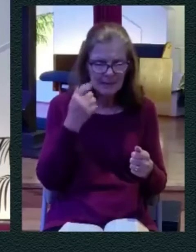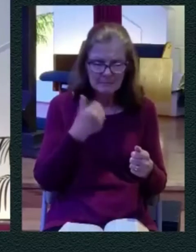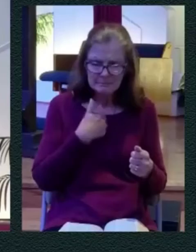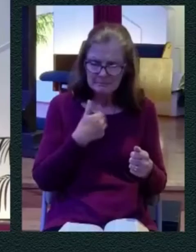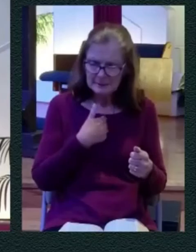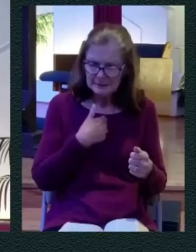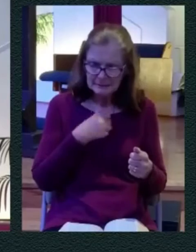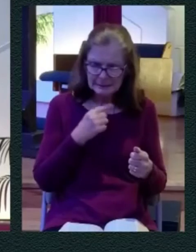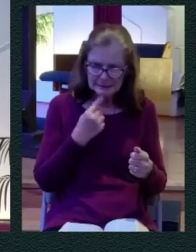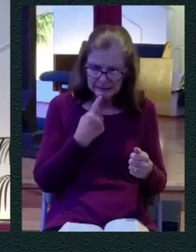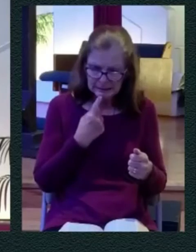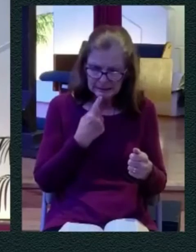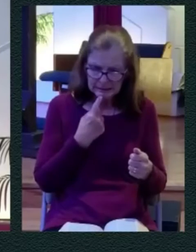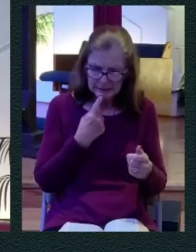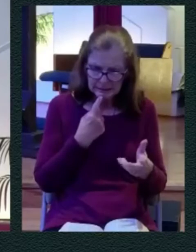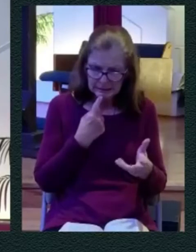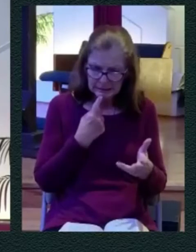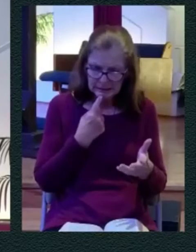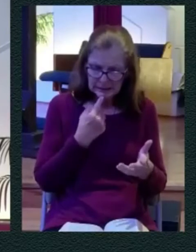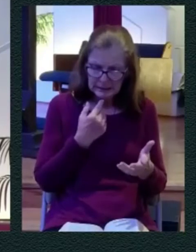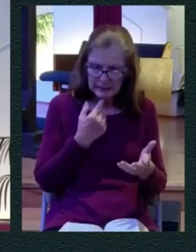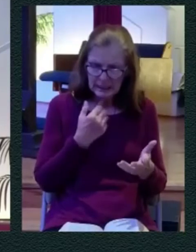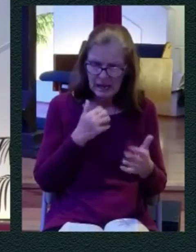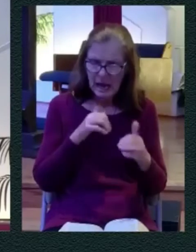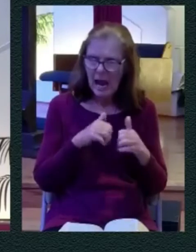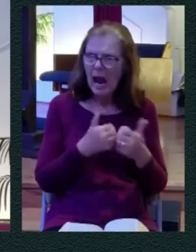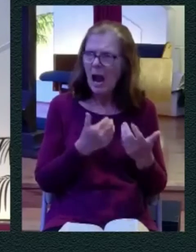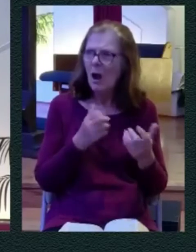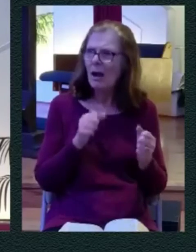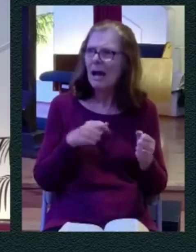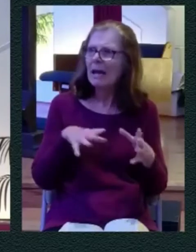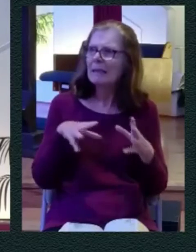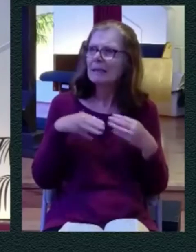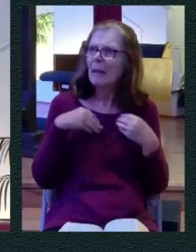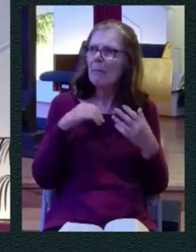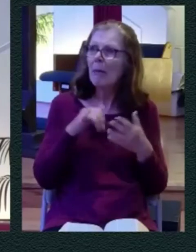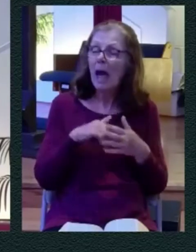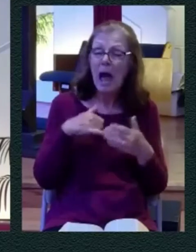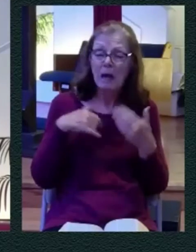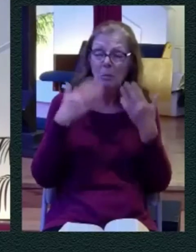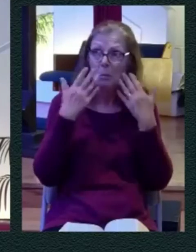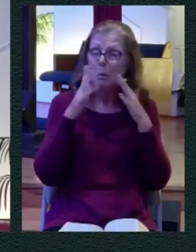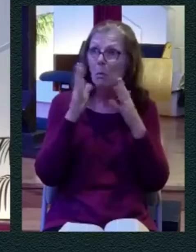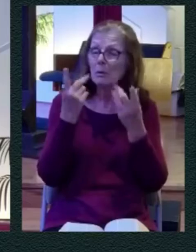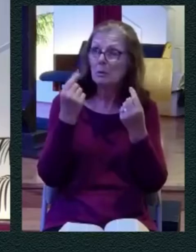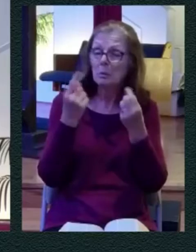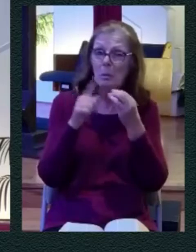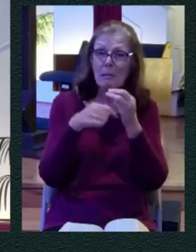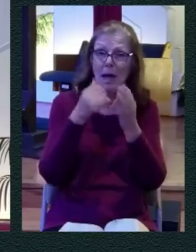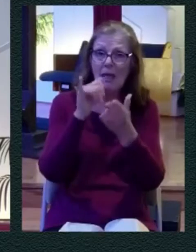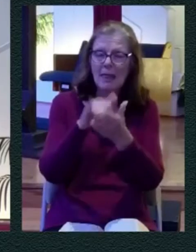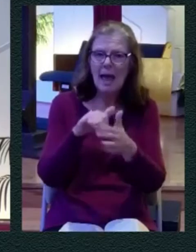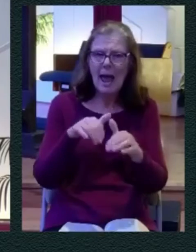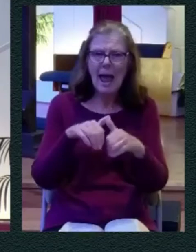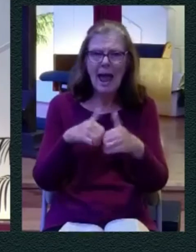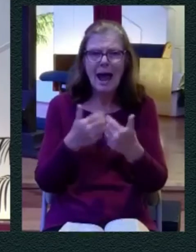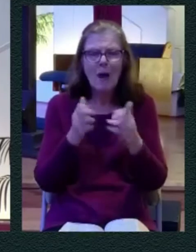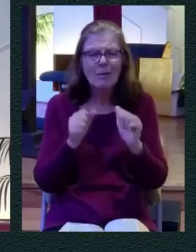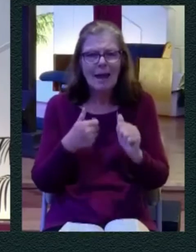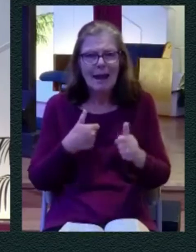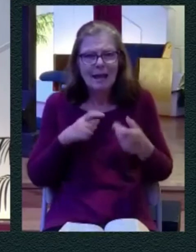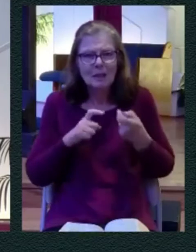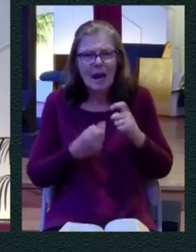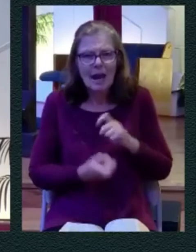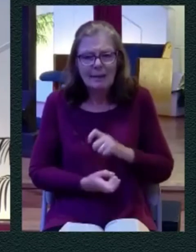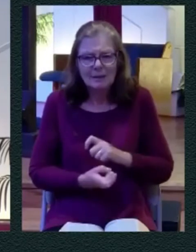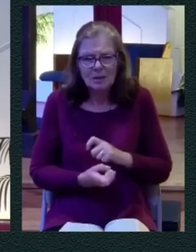It can seem almost overwhelming. Well, how could I take that seriously? I'm not sure what to do about it. I'm not sure how to change. Is